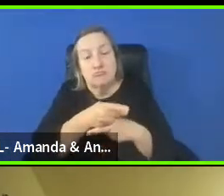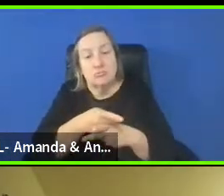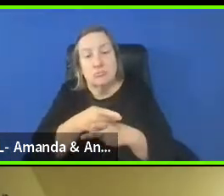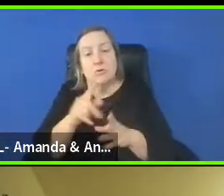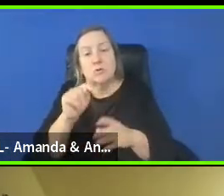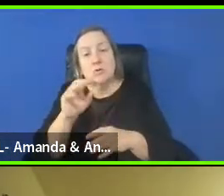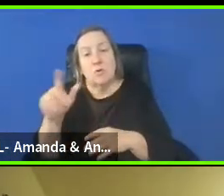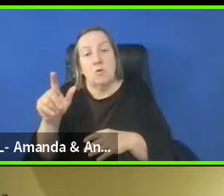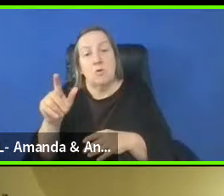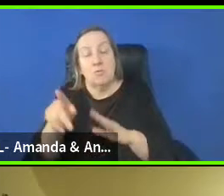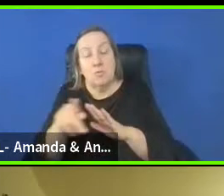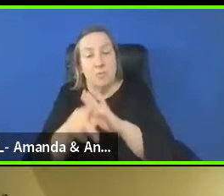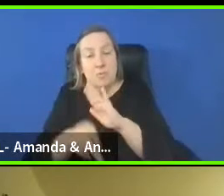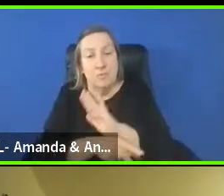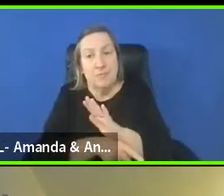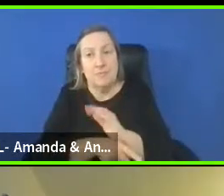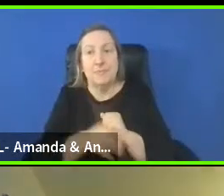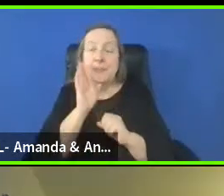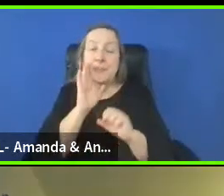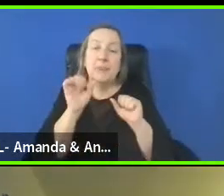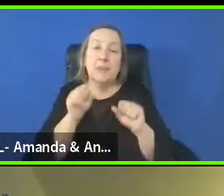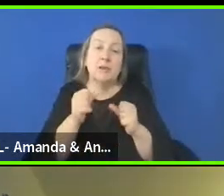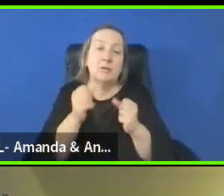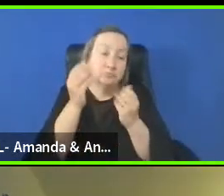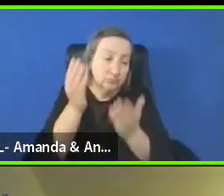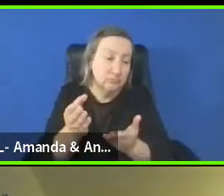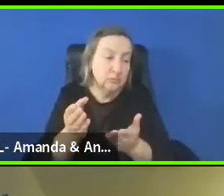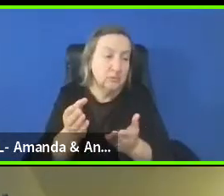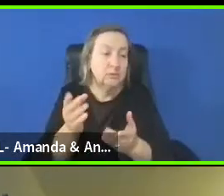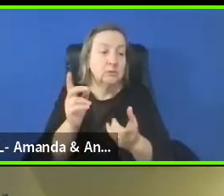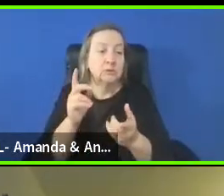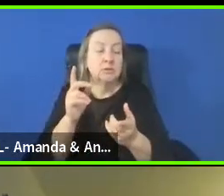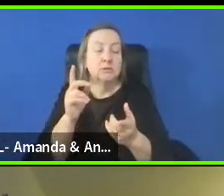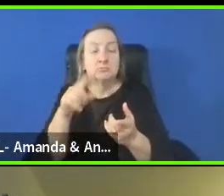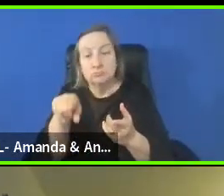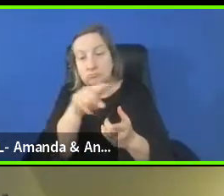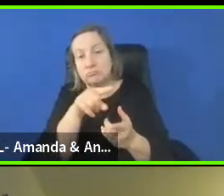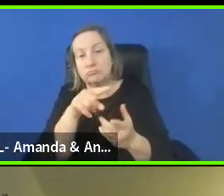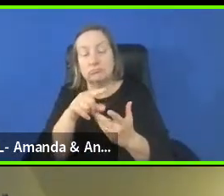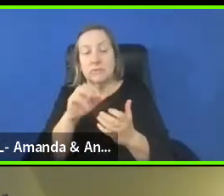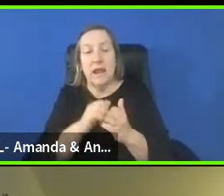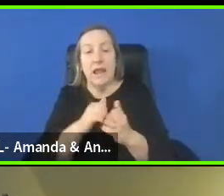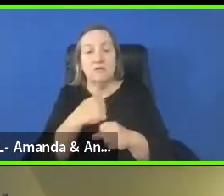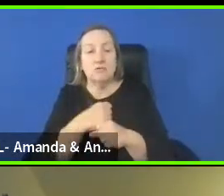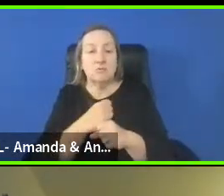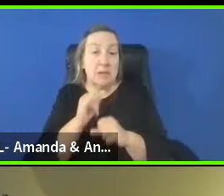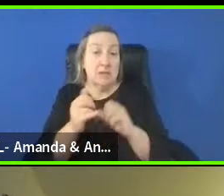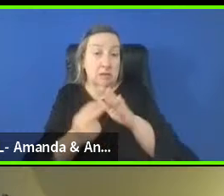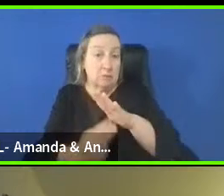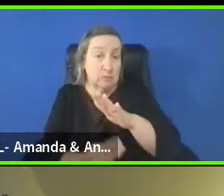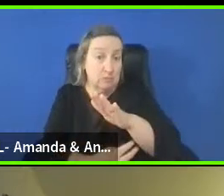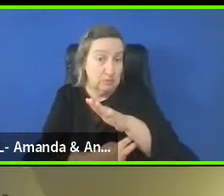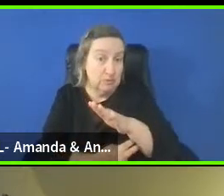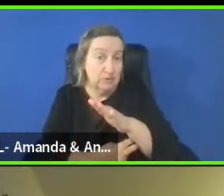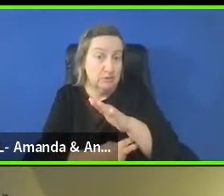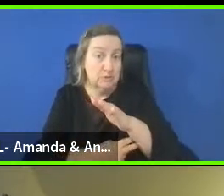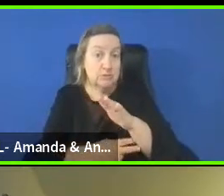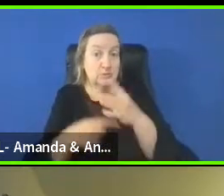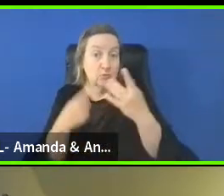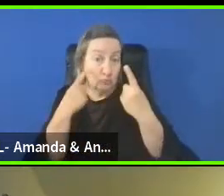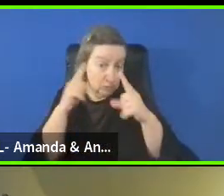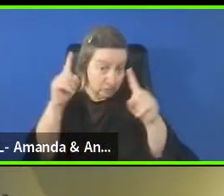policy. But we will be able to make recommendations to them about how to make this bridge